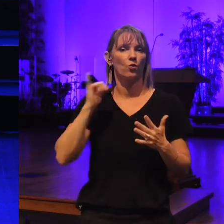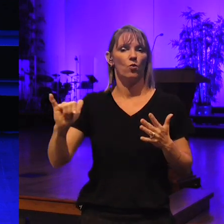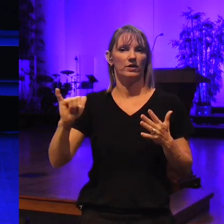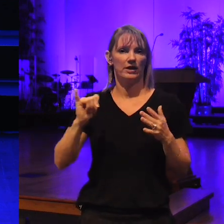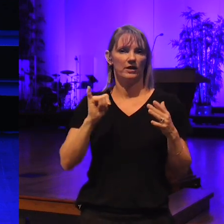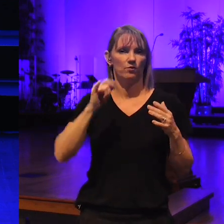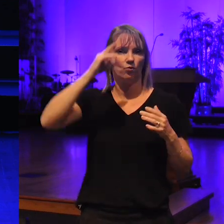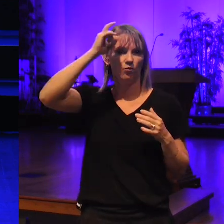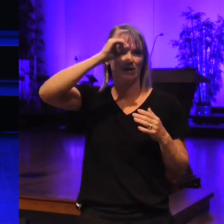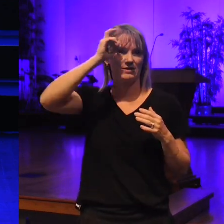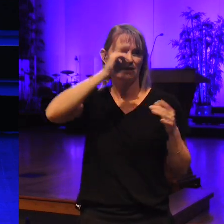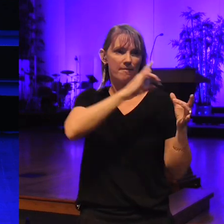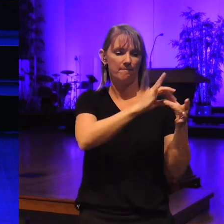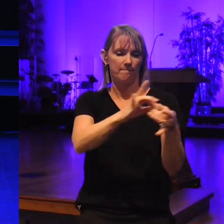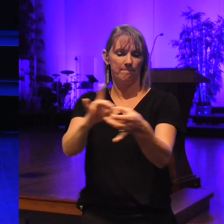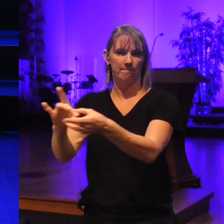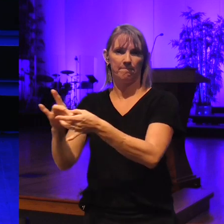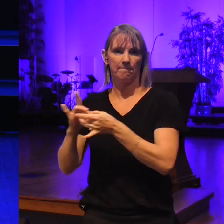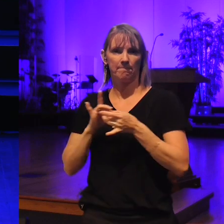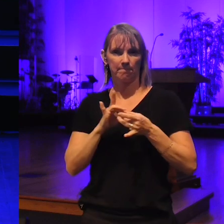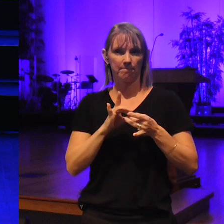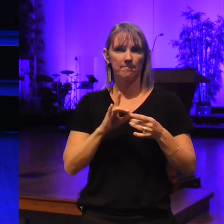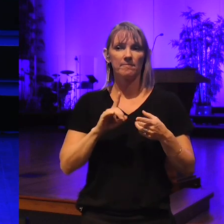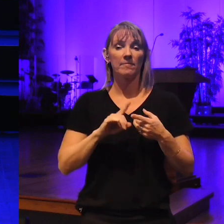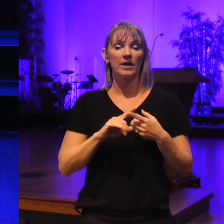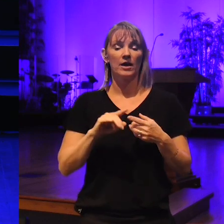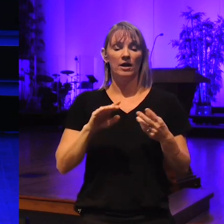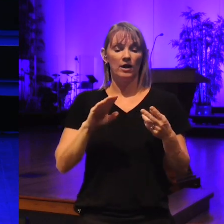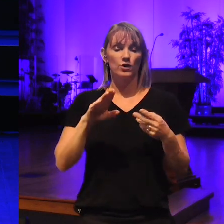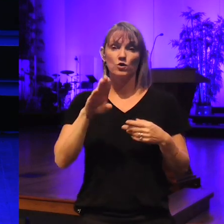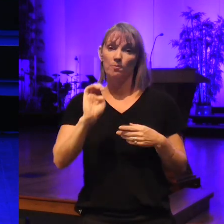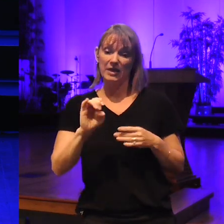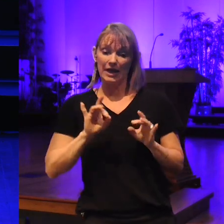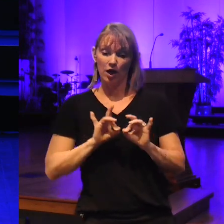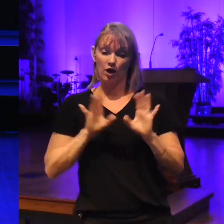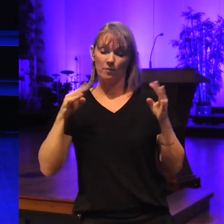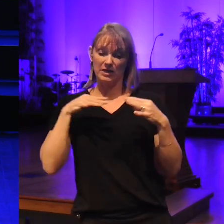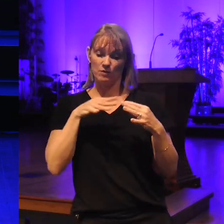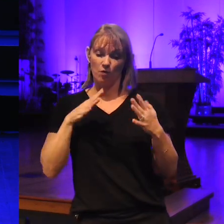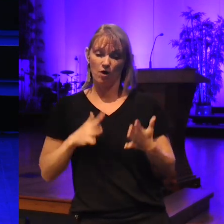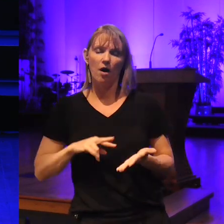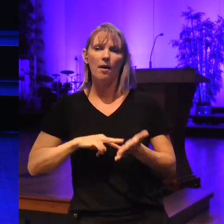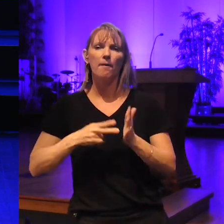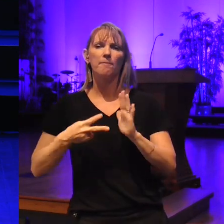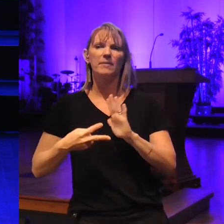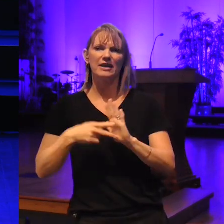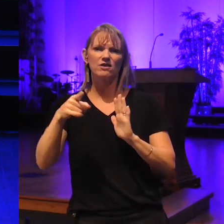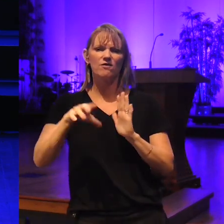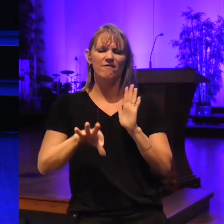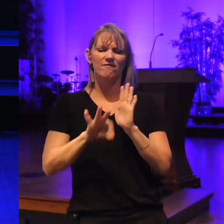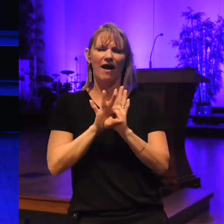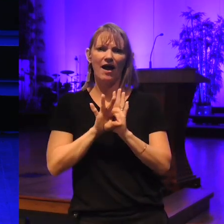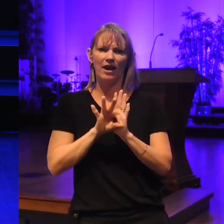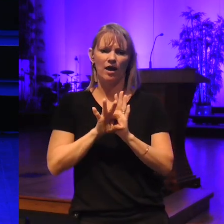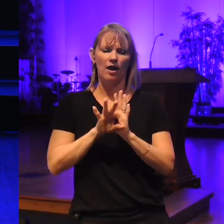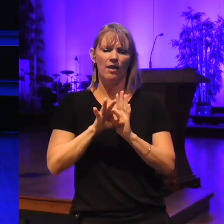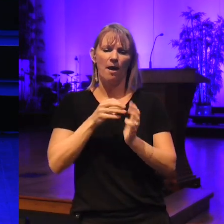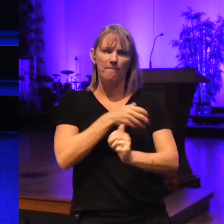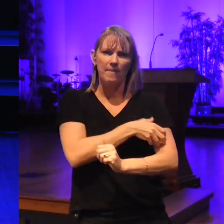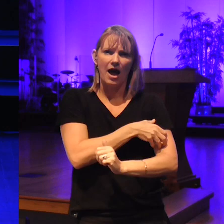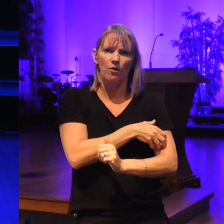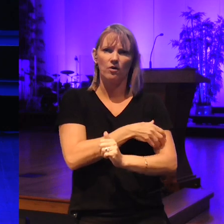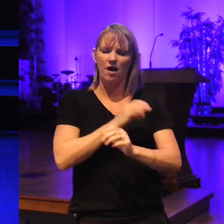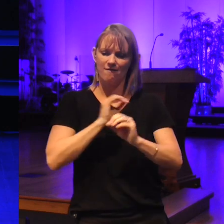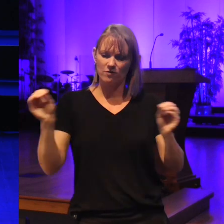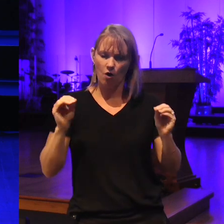us. And to be a luminous warrior is to discover the power of fearlessness.